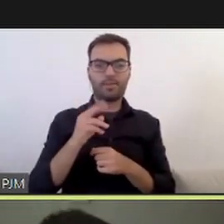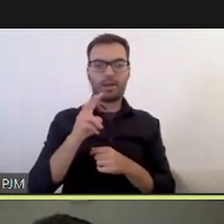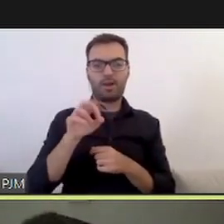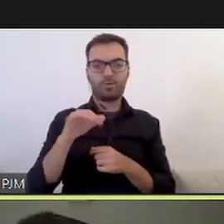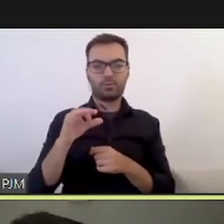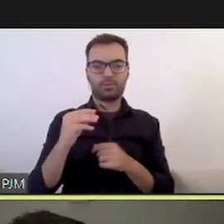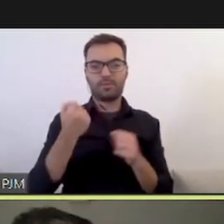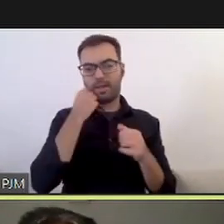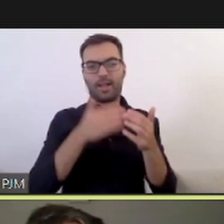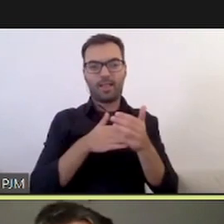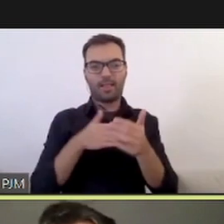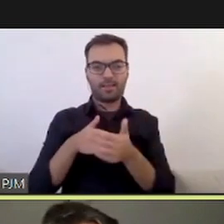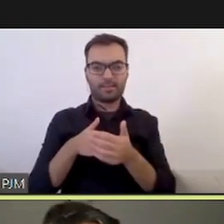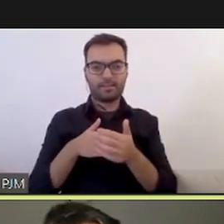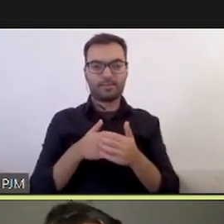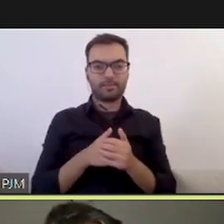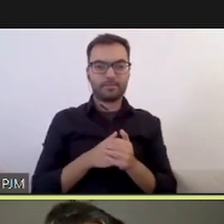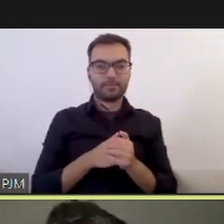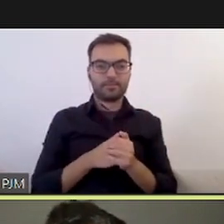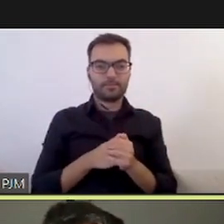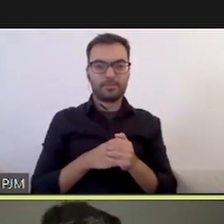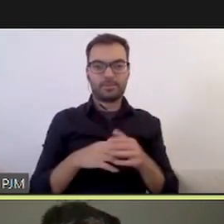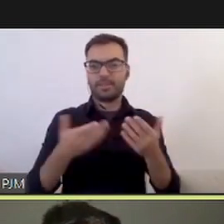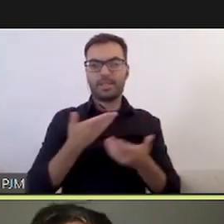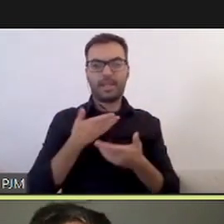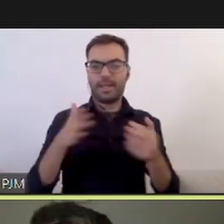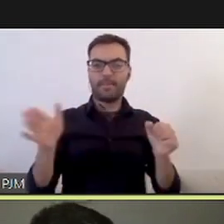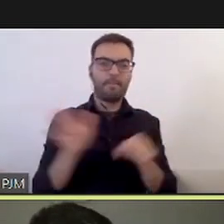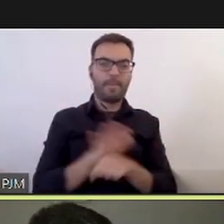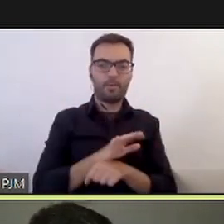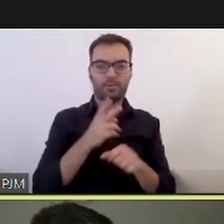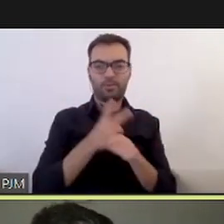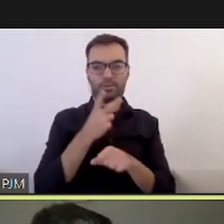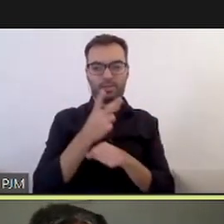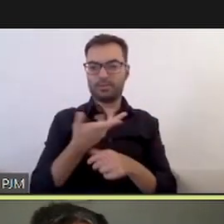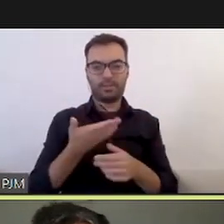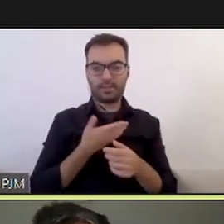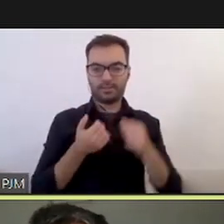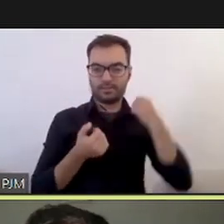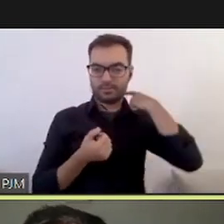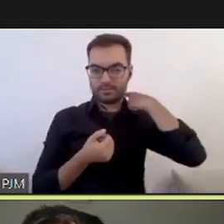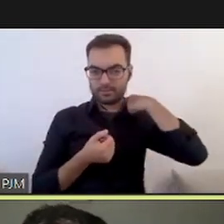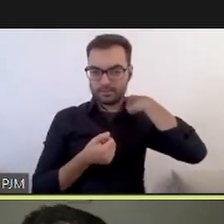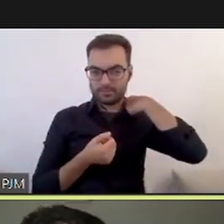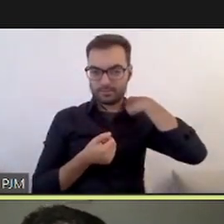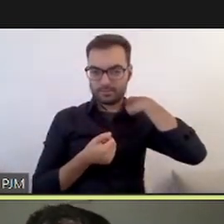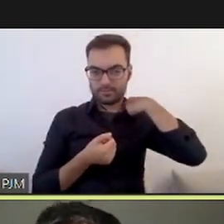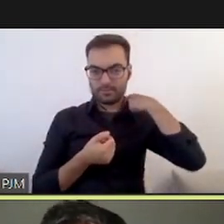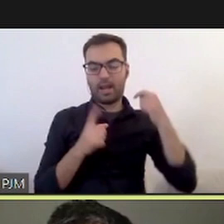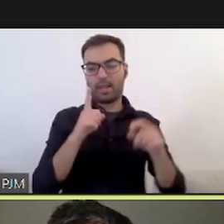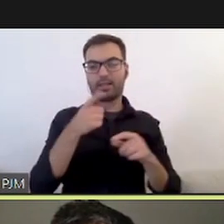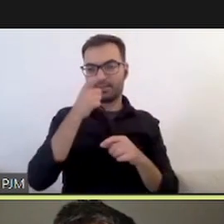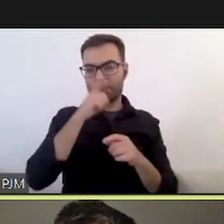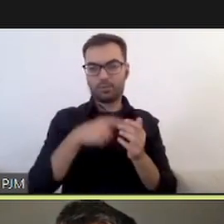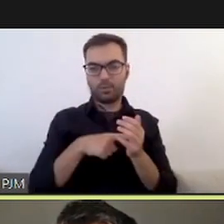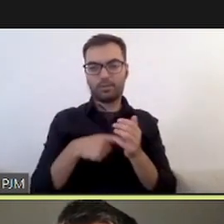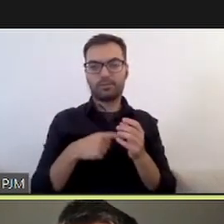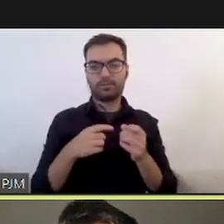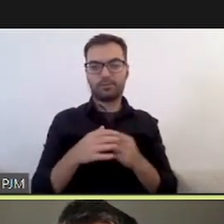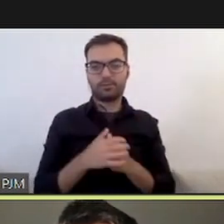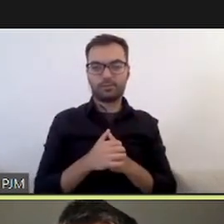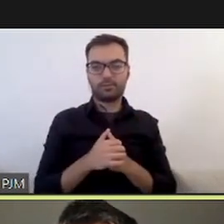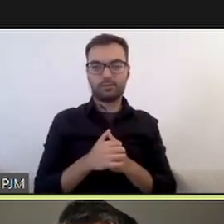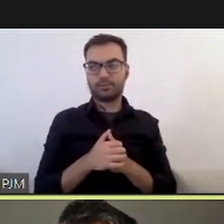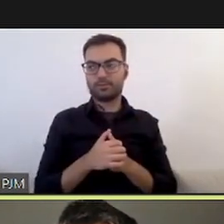very limited. It's not giving you the full scope of the accessibility issue, but it's also good for